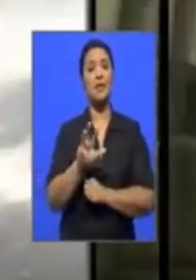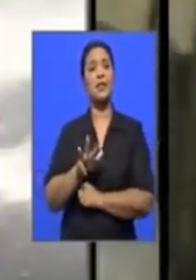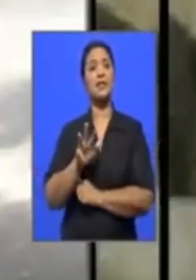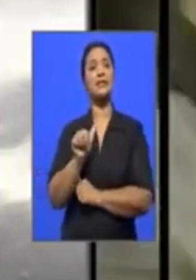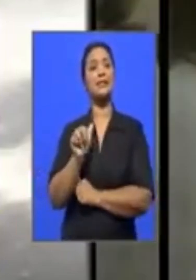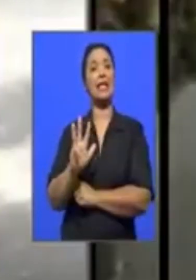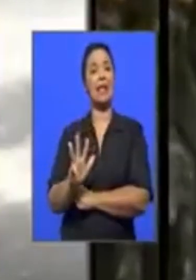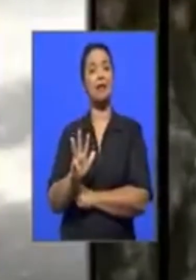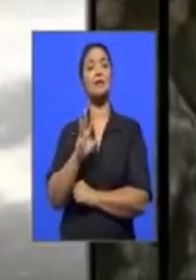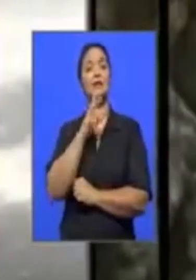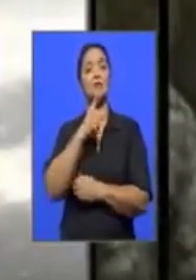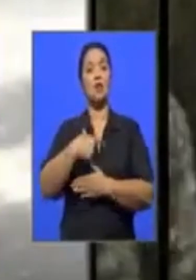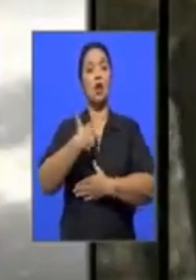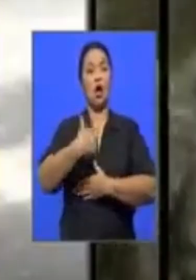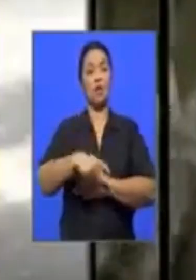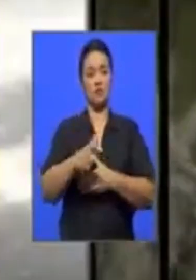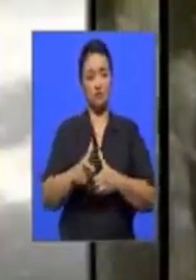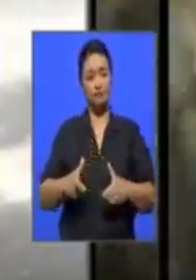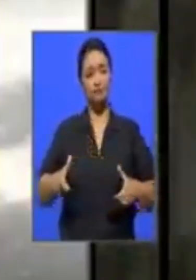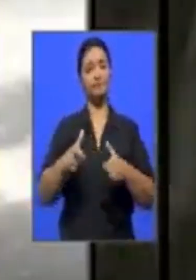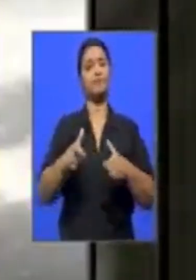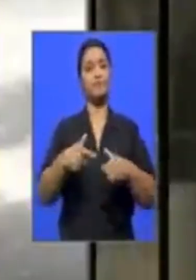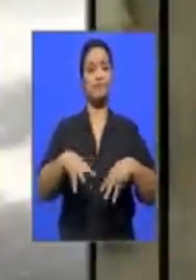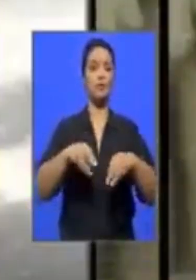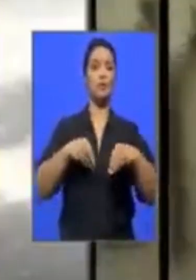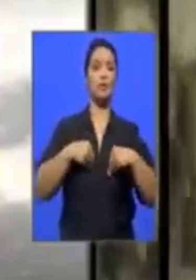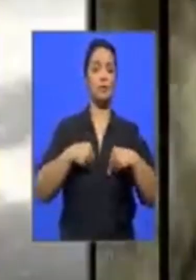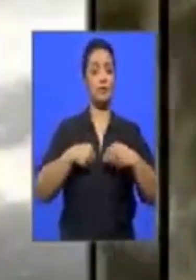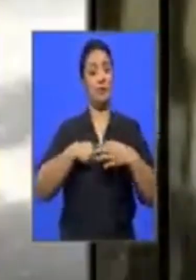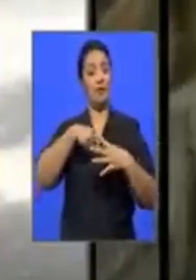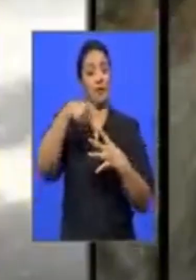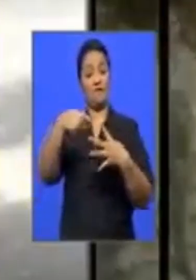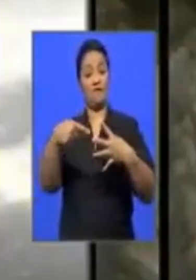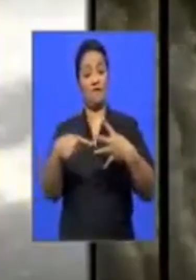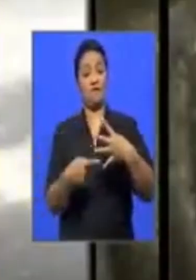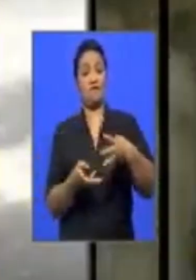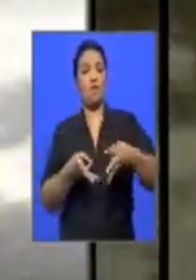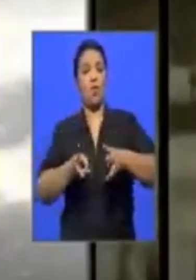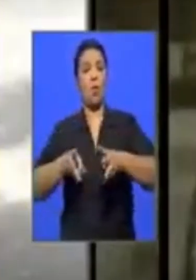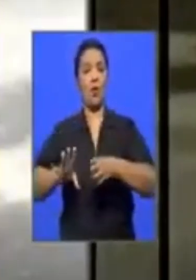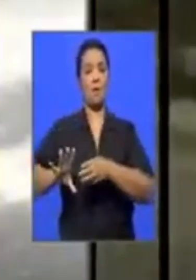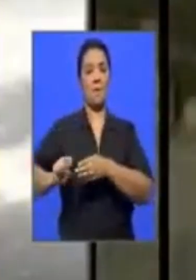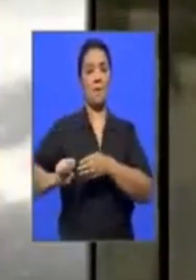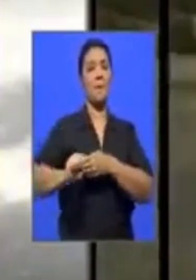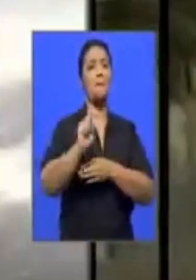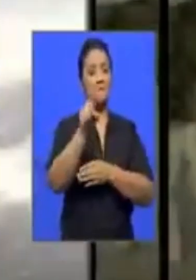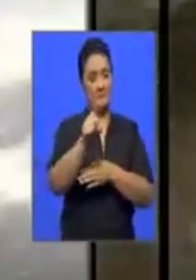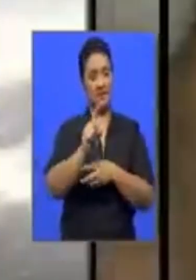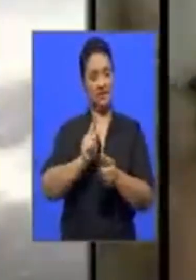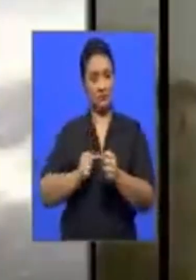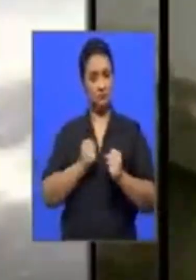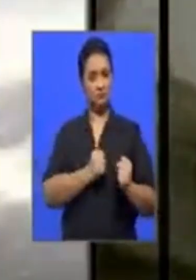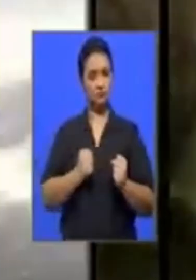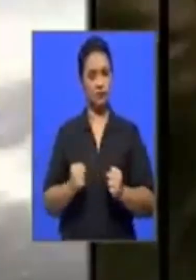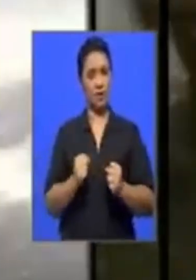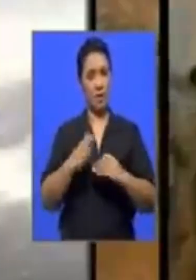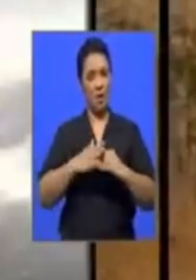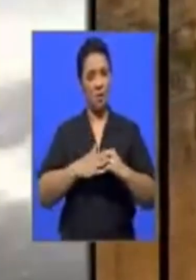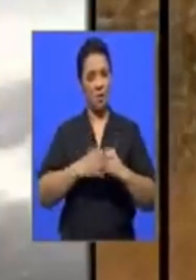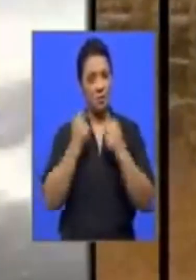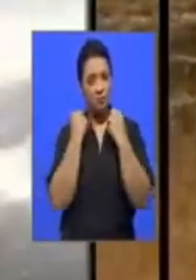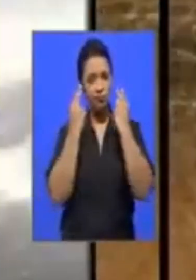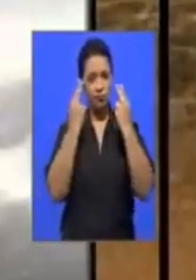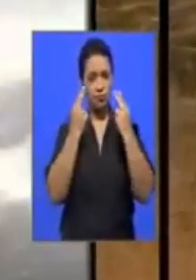few sabotage operations, Nelson Mandela and other ANC leaders were arrested for treason in